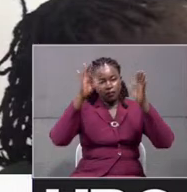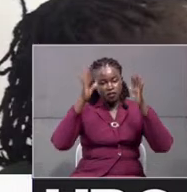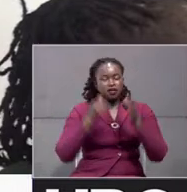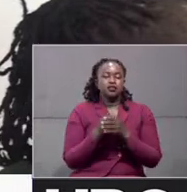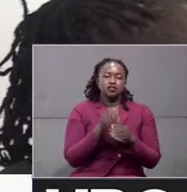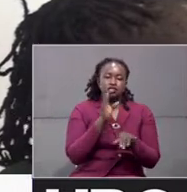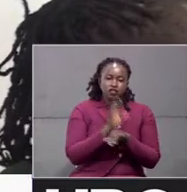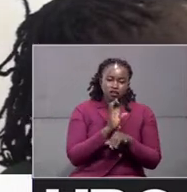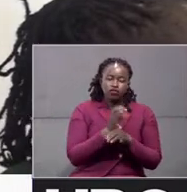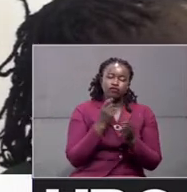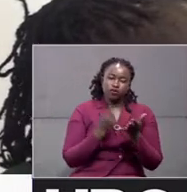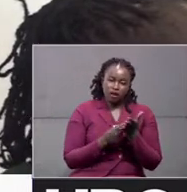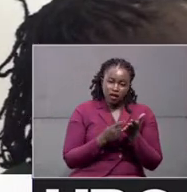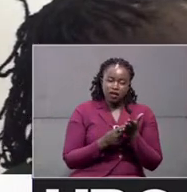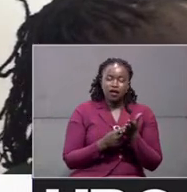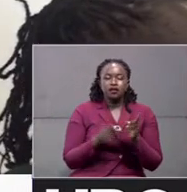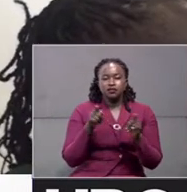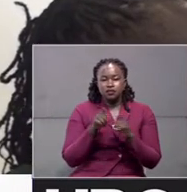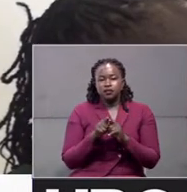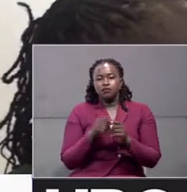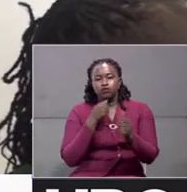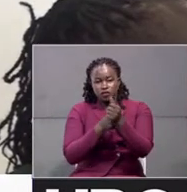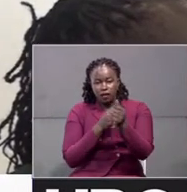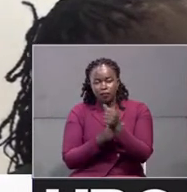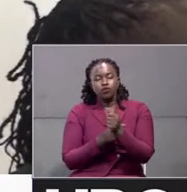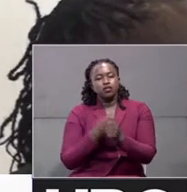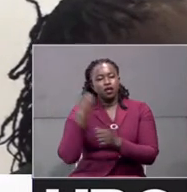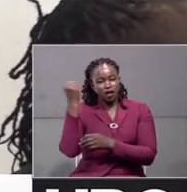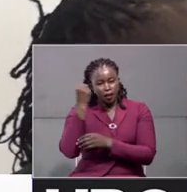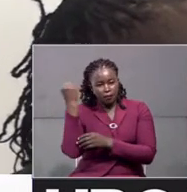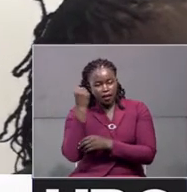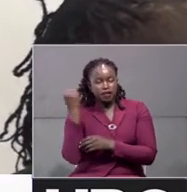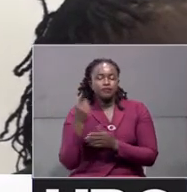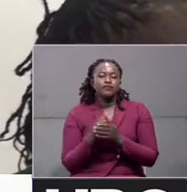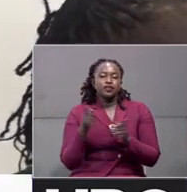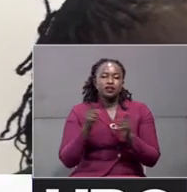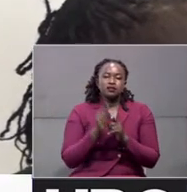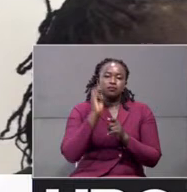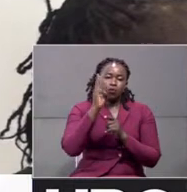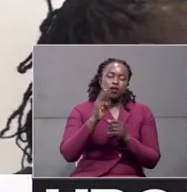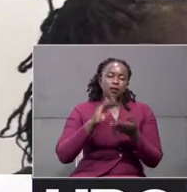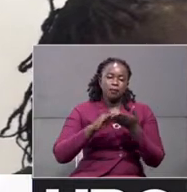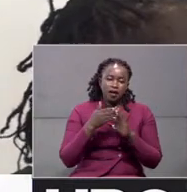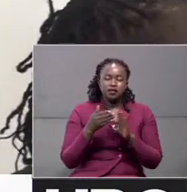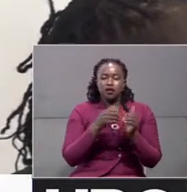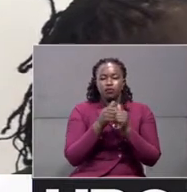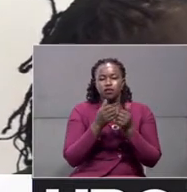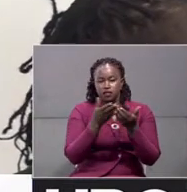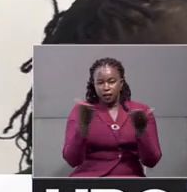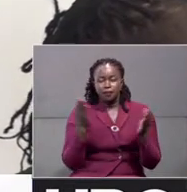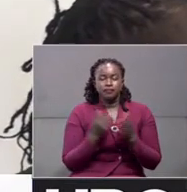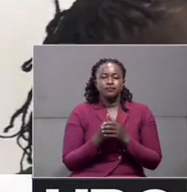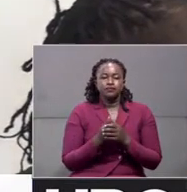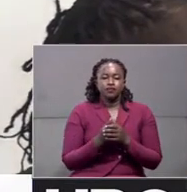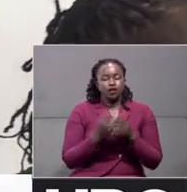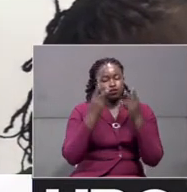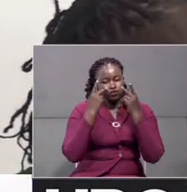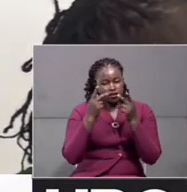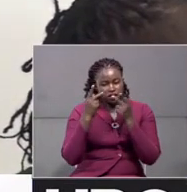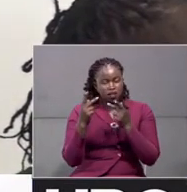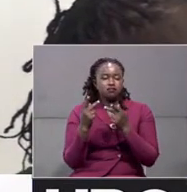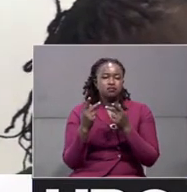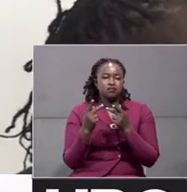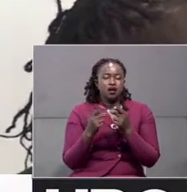Uganda, and we support this campaign, and we shall partner with them to see treat that